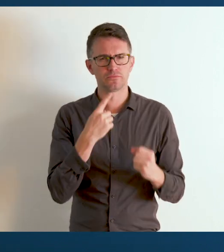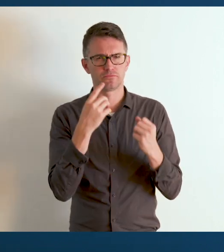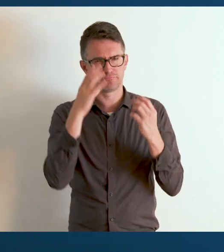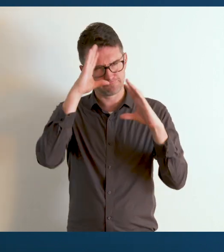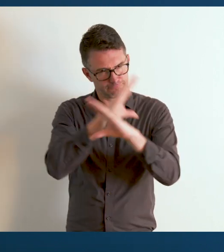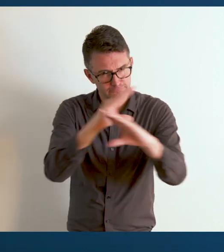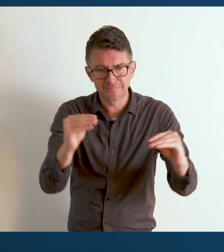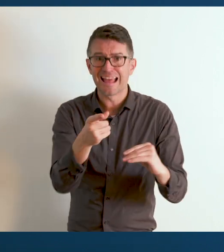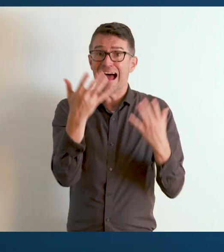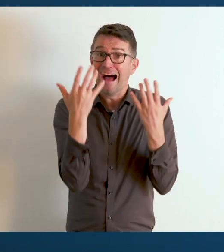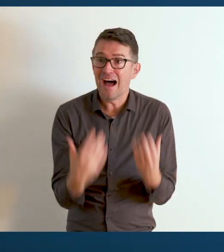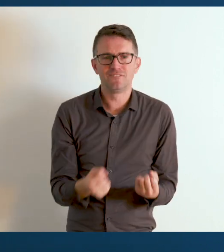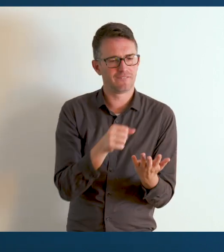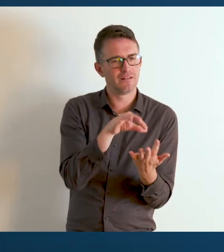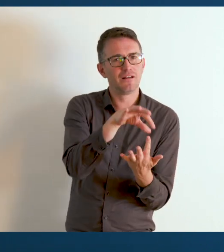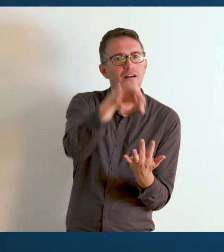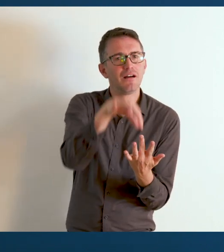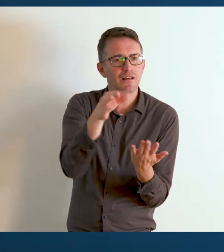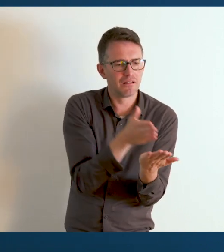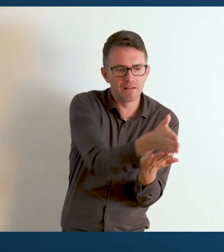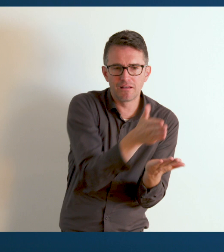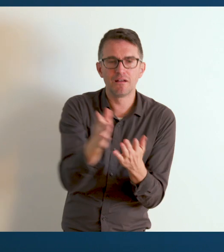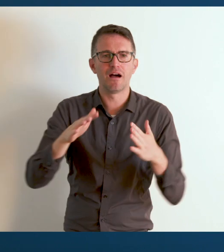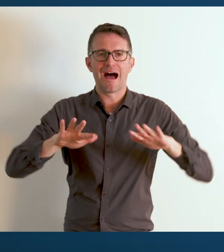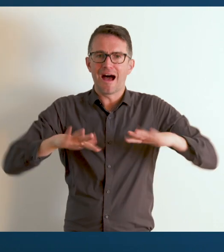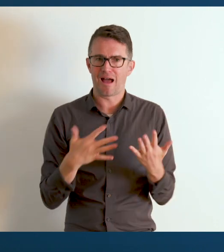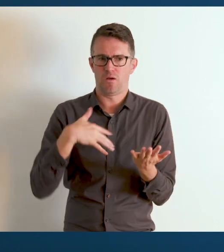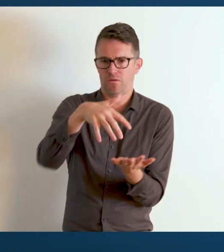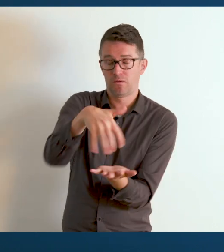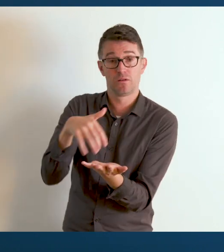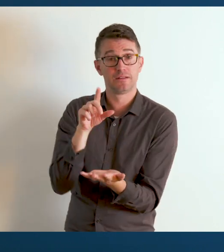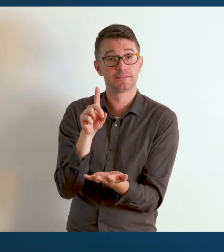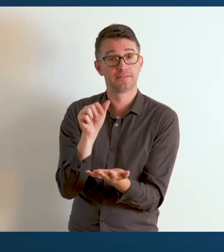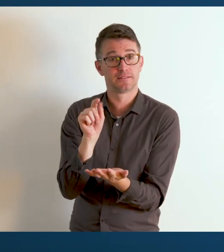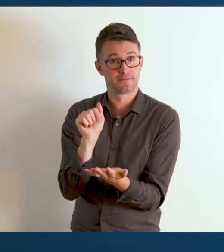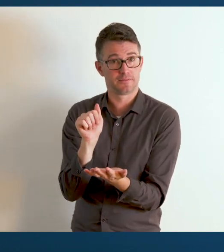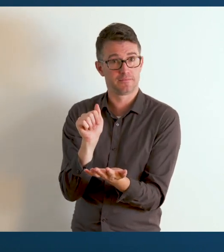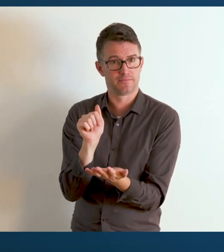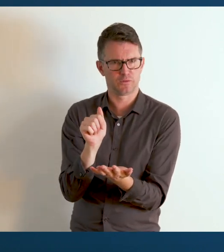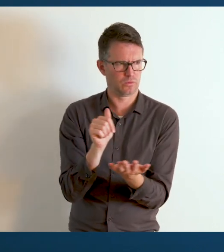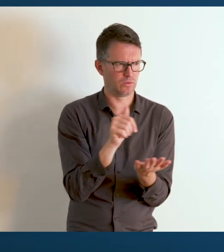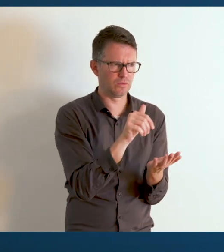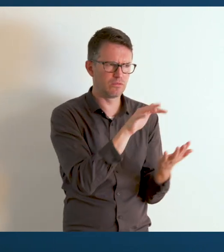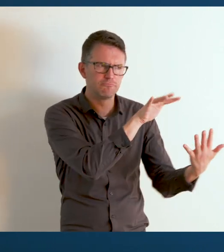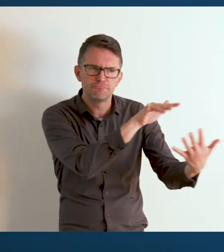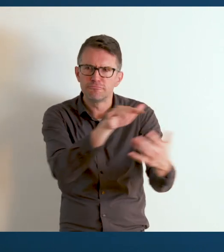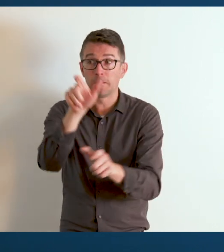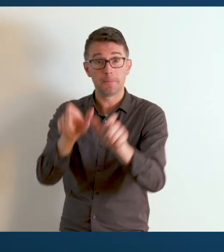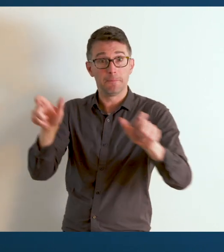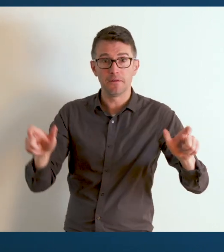want to be able to say that there are multiple methods for collecting data on disability from different types